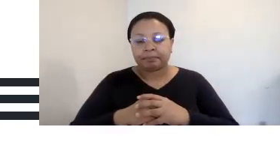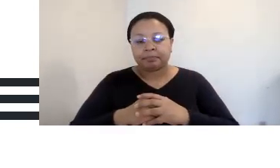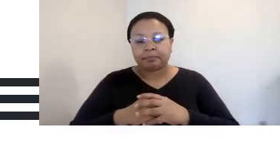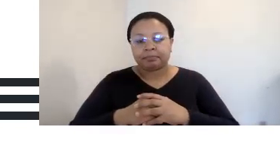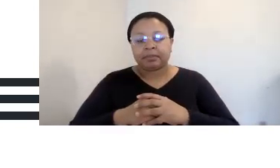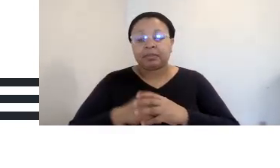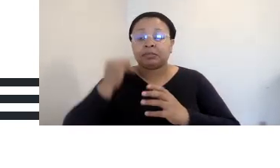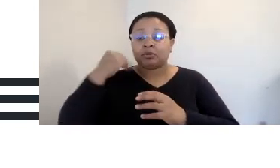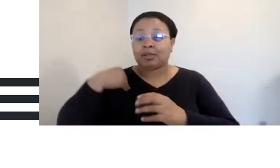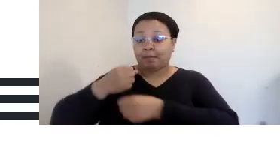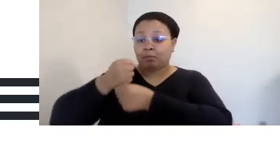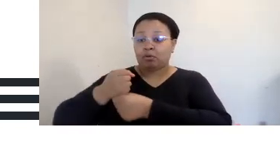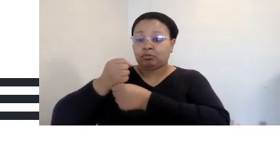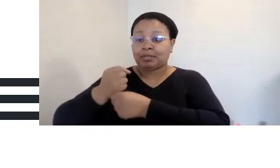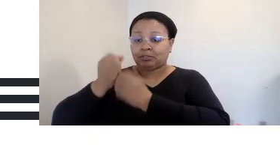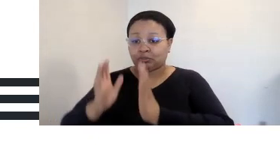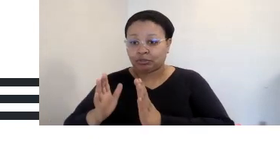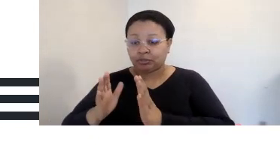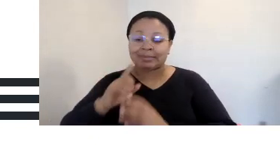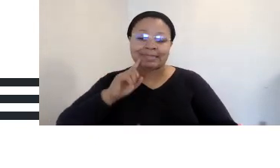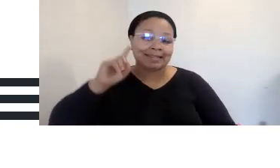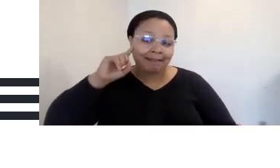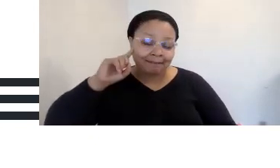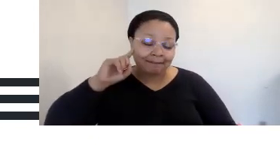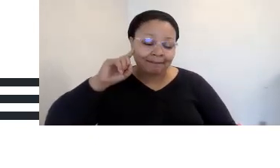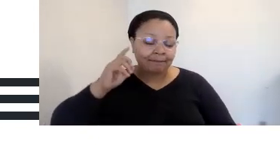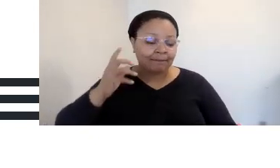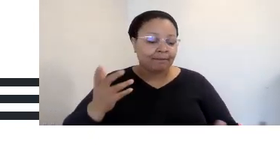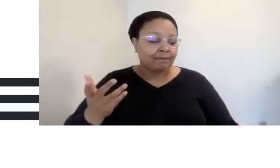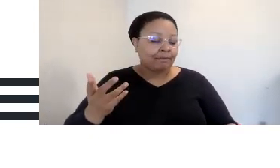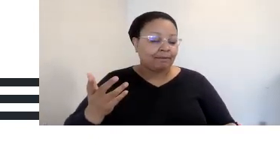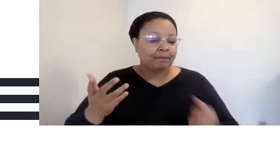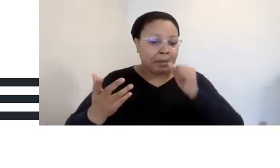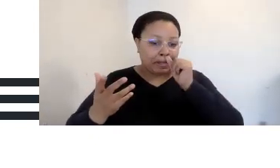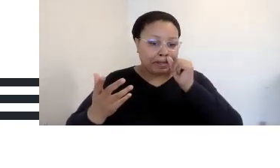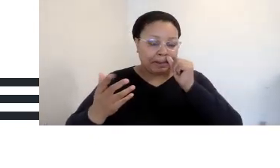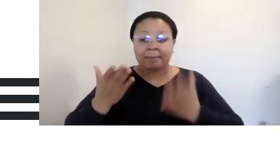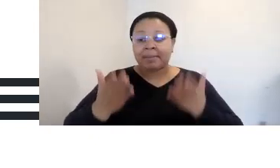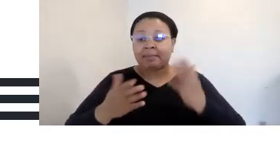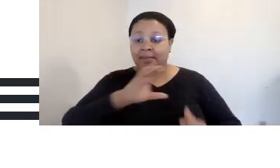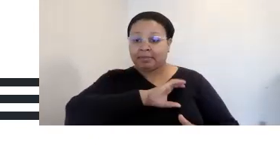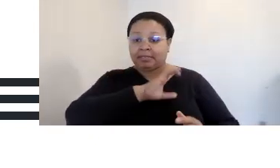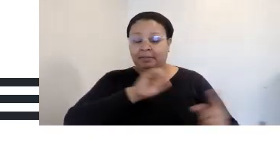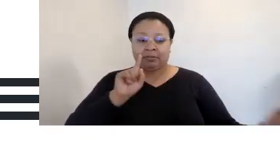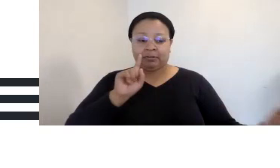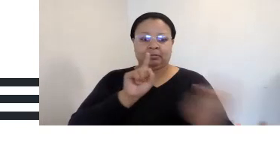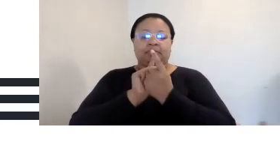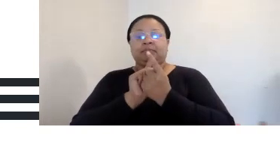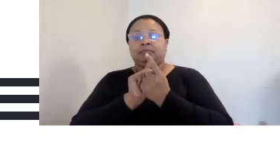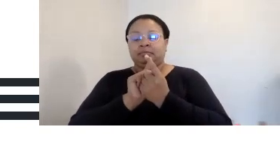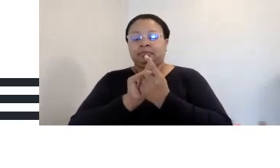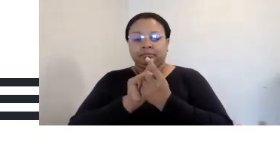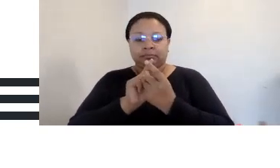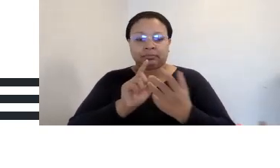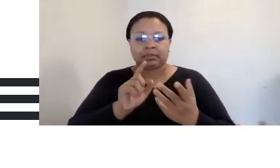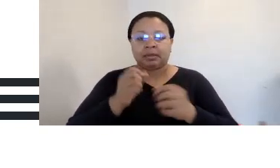a protester who is deaf gets affronted by a police officer. The